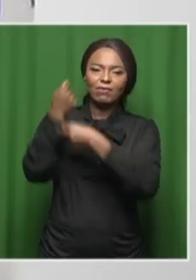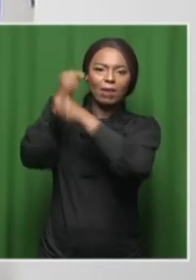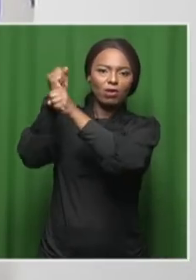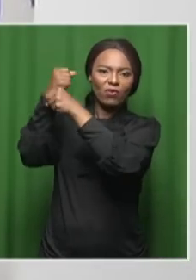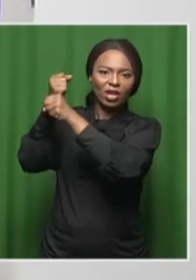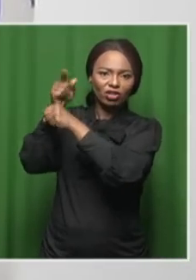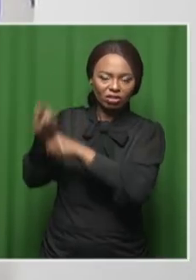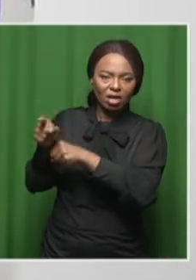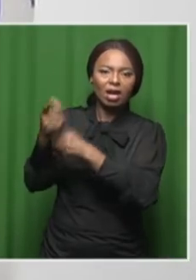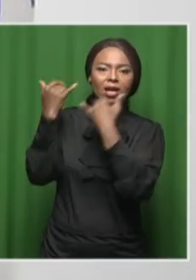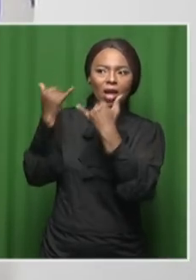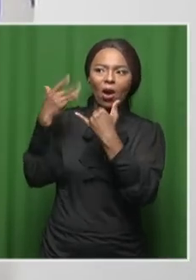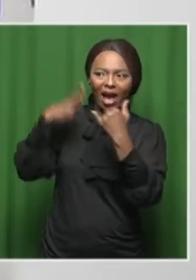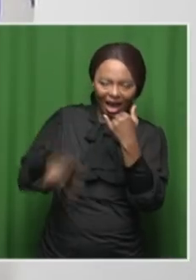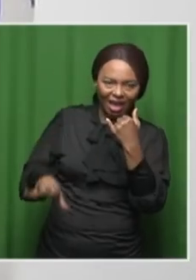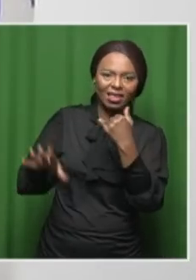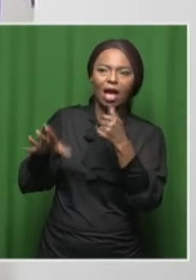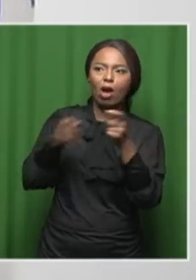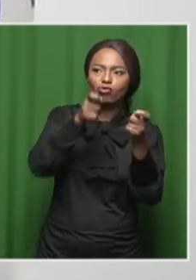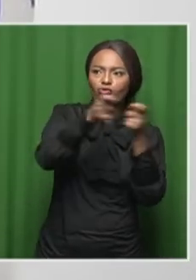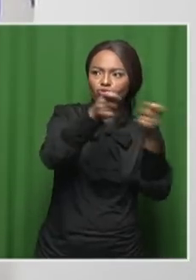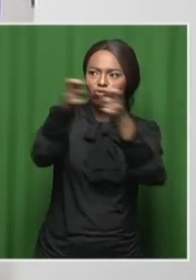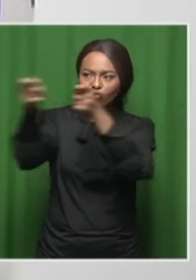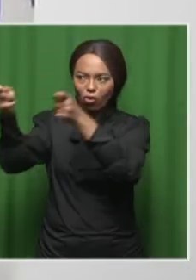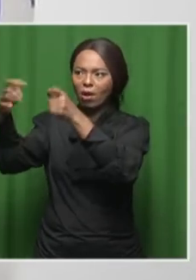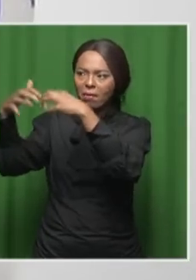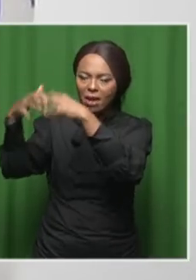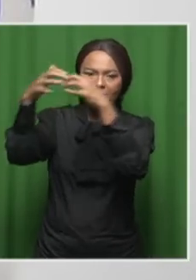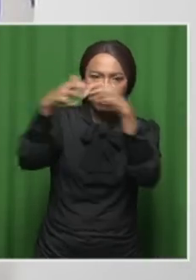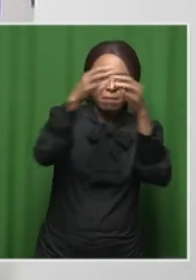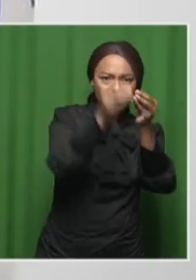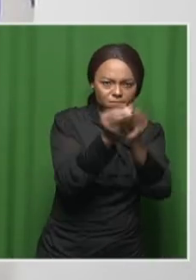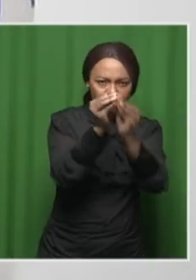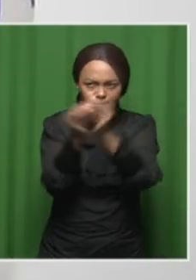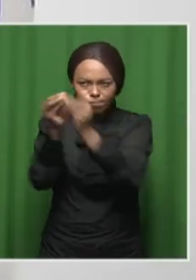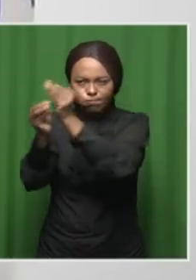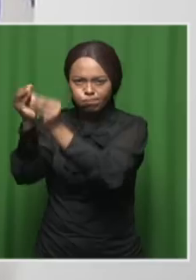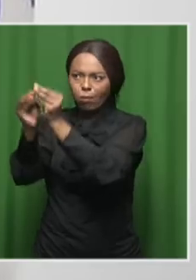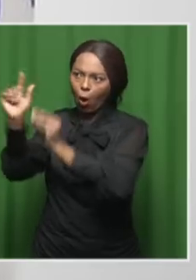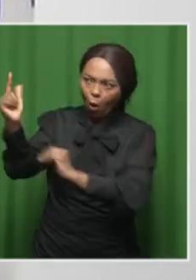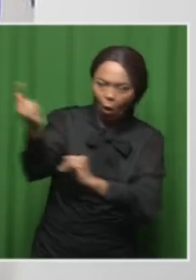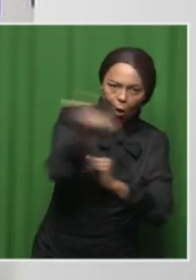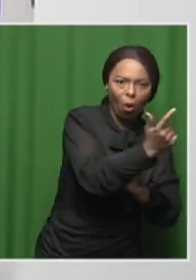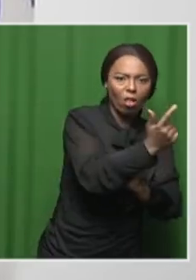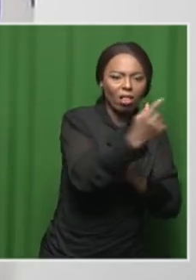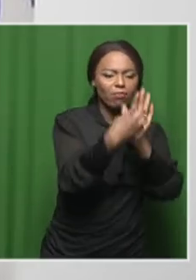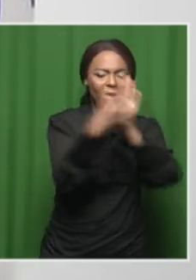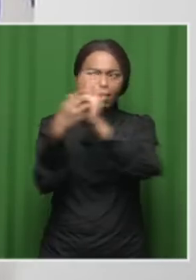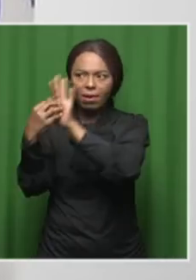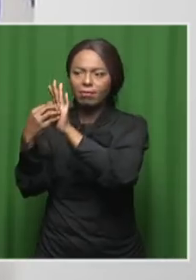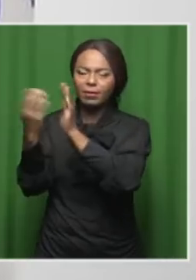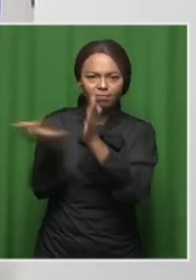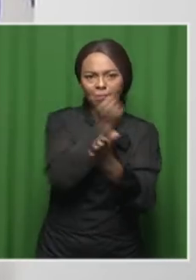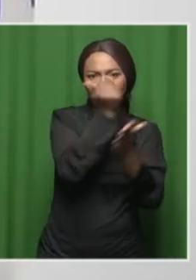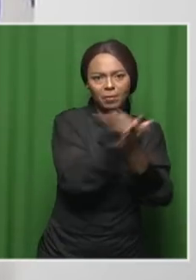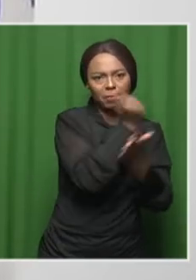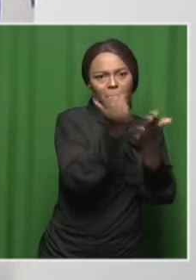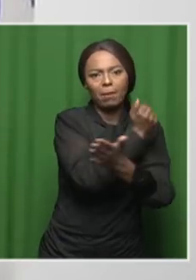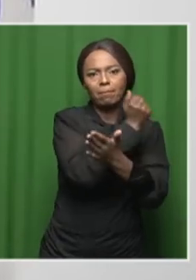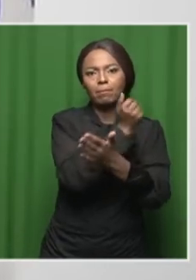had a number of other retailers that they were producing, so we had to now recall all those brands. Yeah. So, I